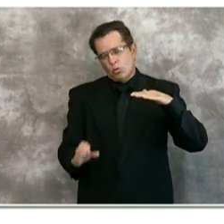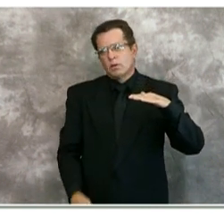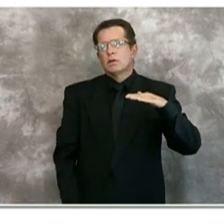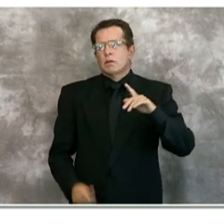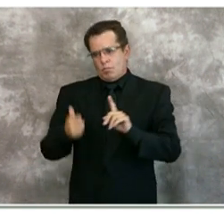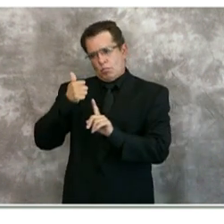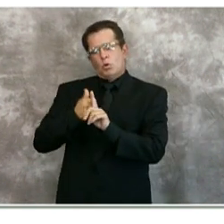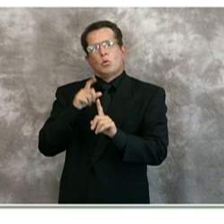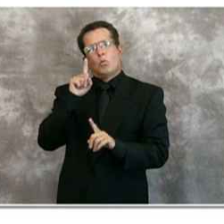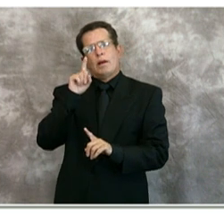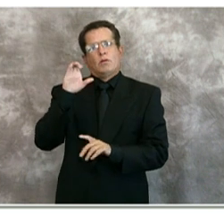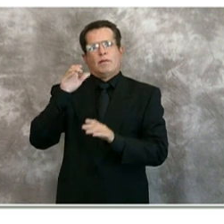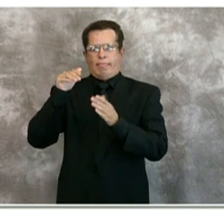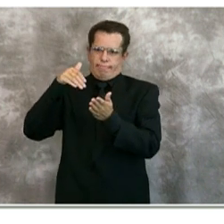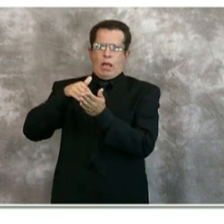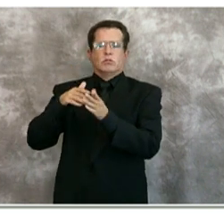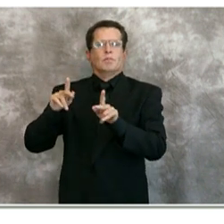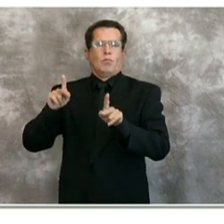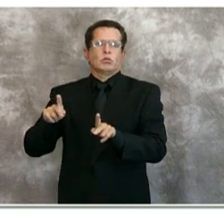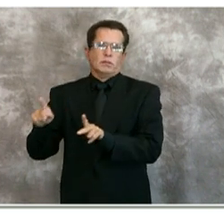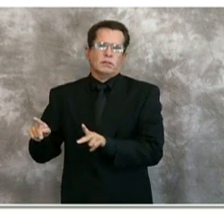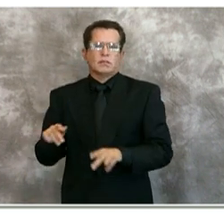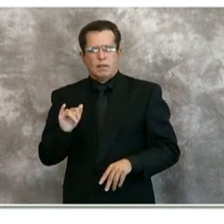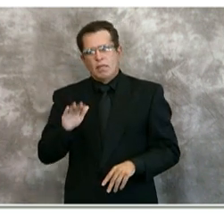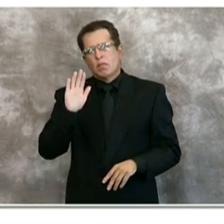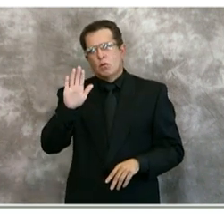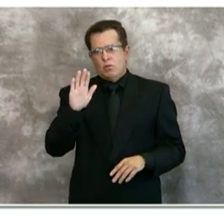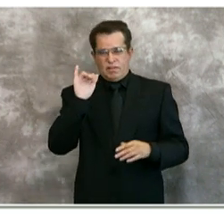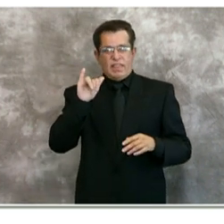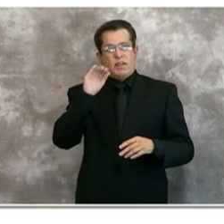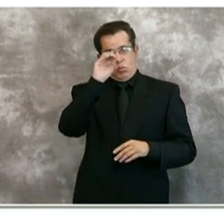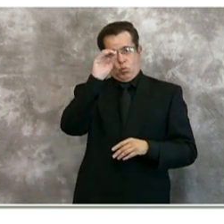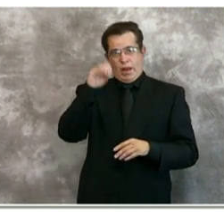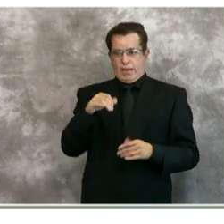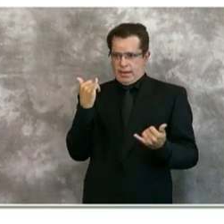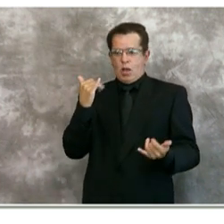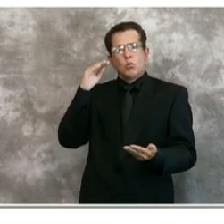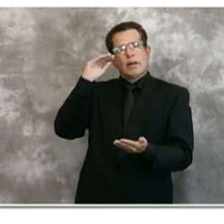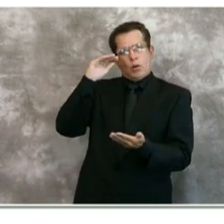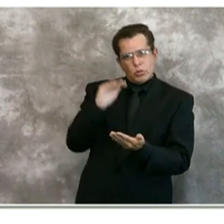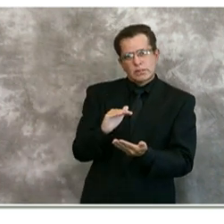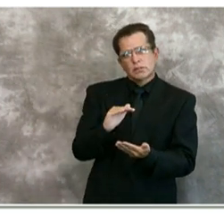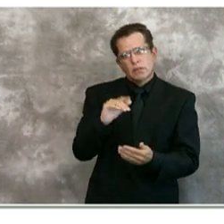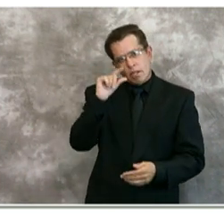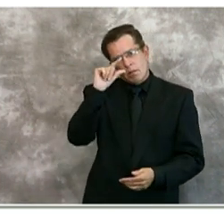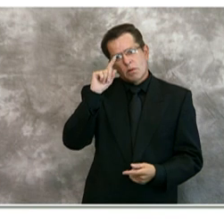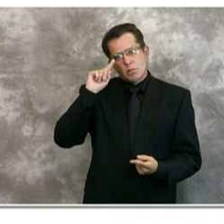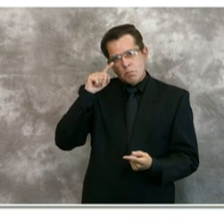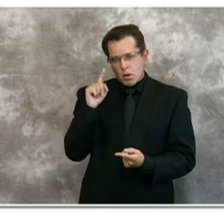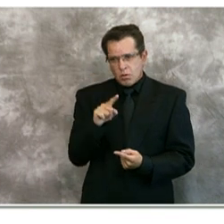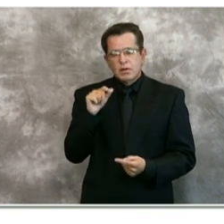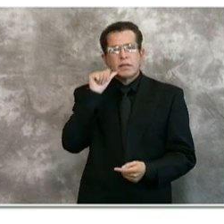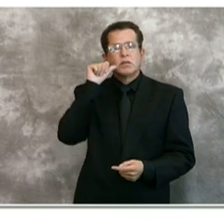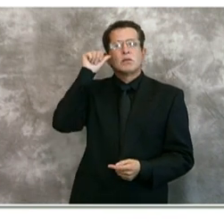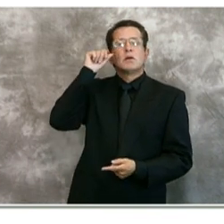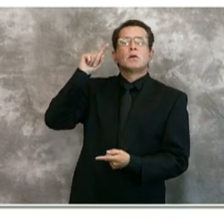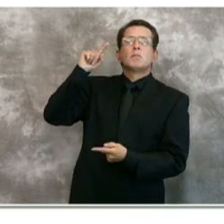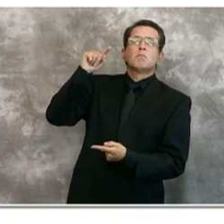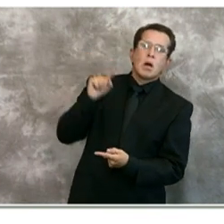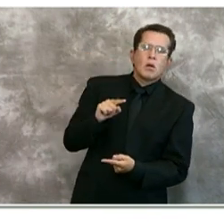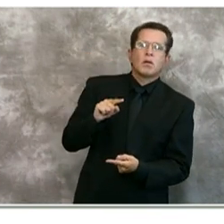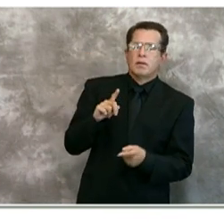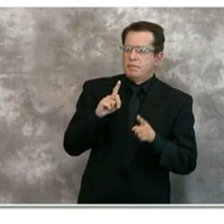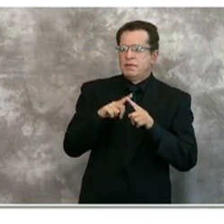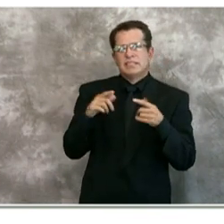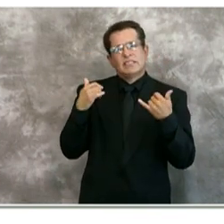And the case rate, again, as I stated, has decreased. It's slightly increased since yesterday, but still